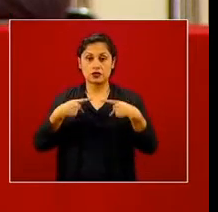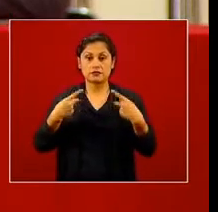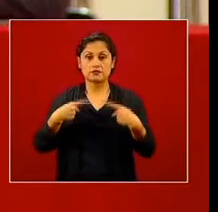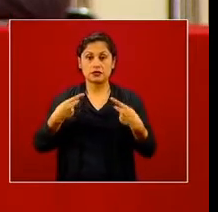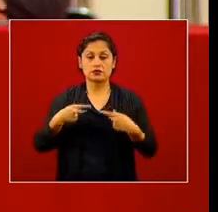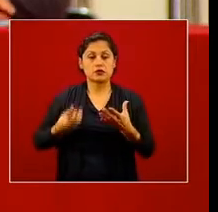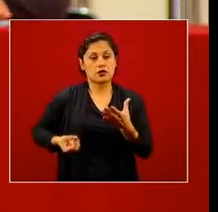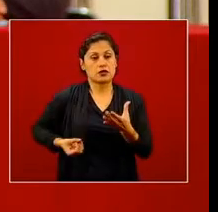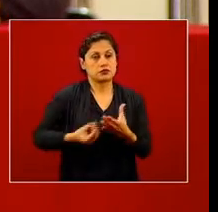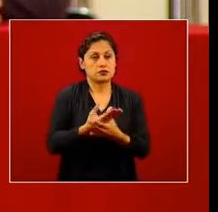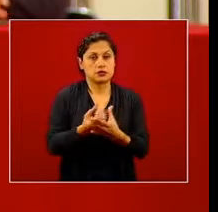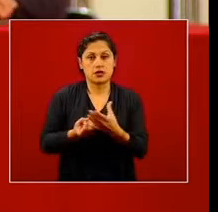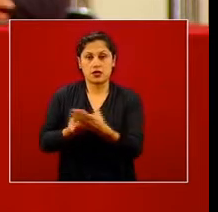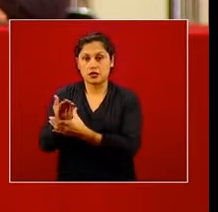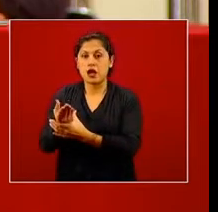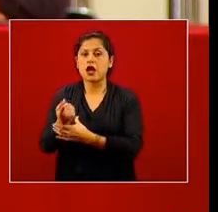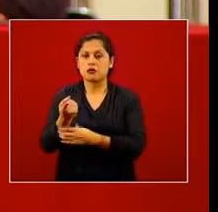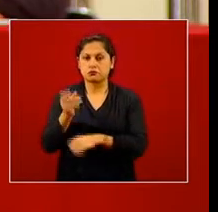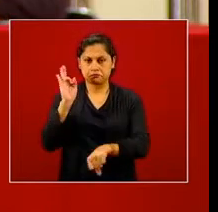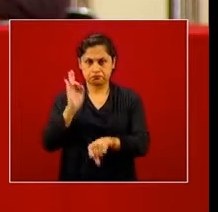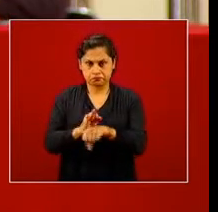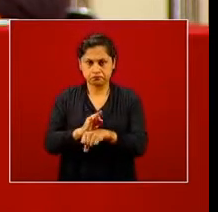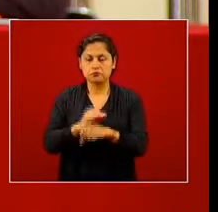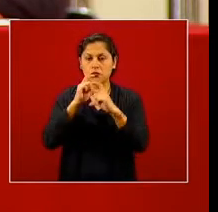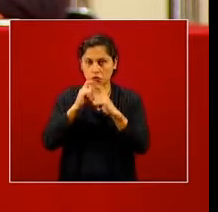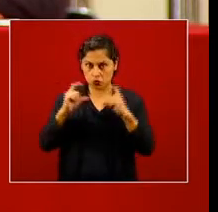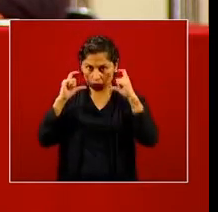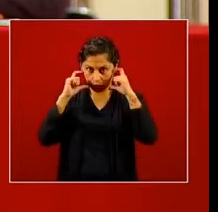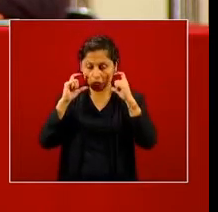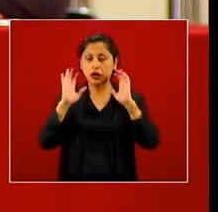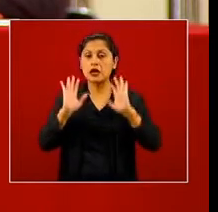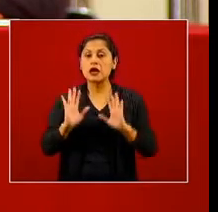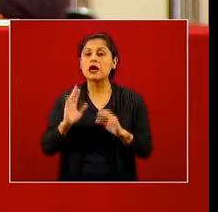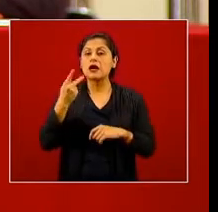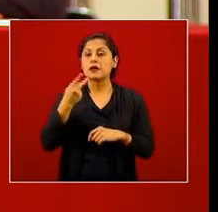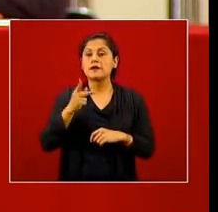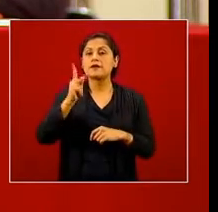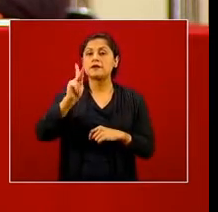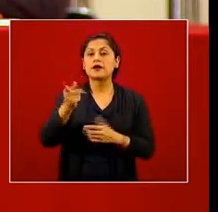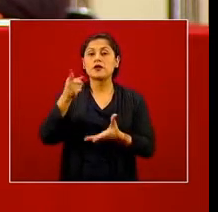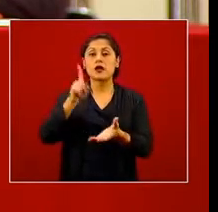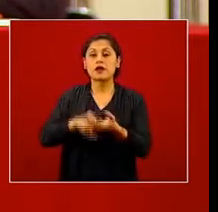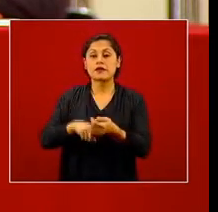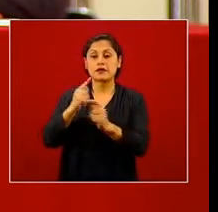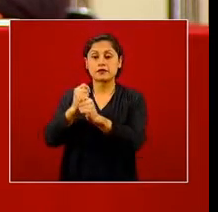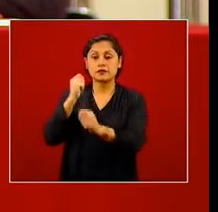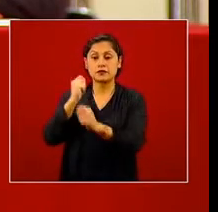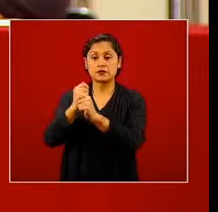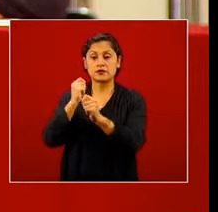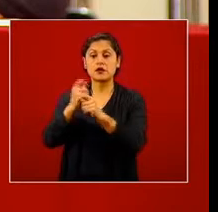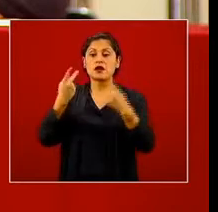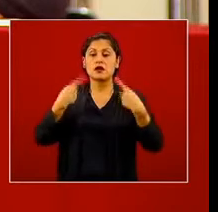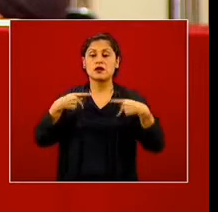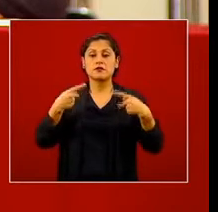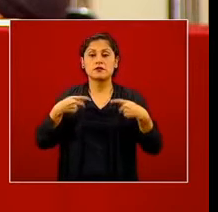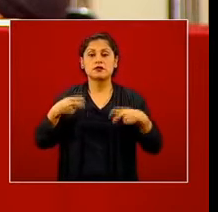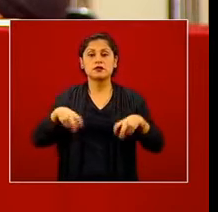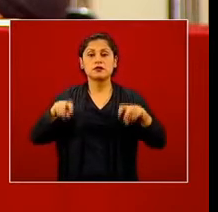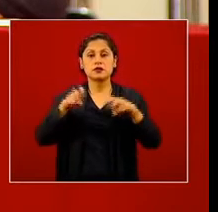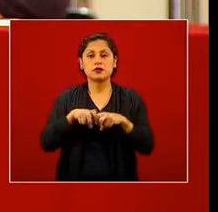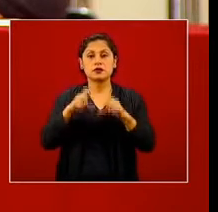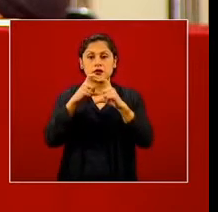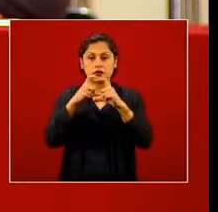about the hypoxia? So people are now leaving their homes. Protection action is wearing a